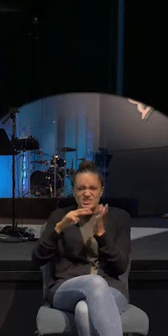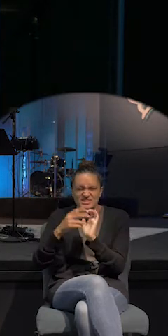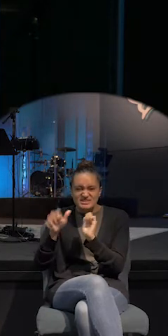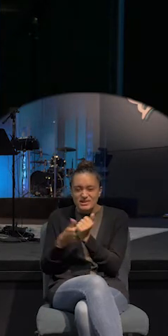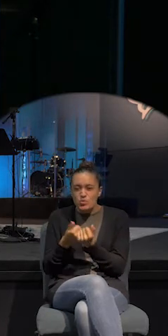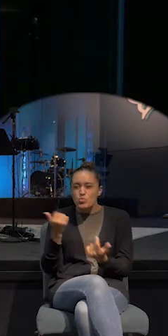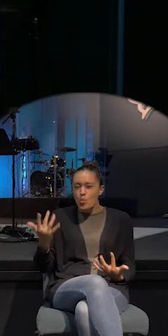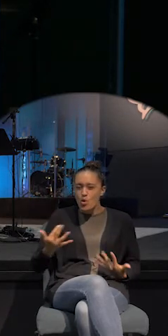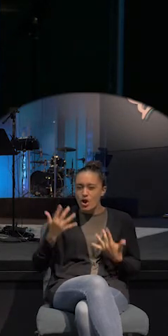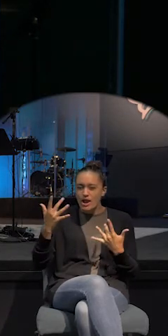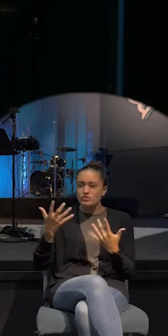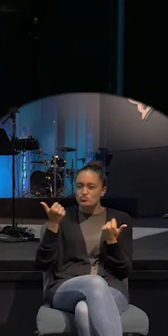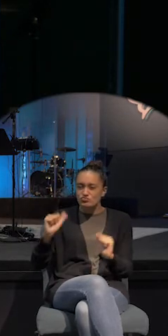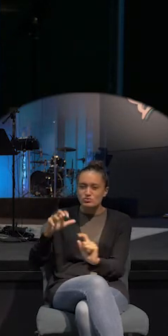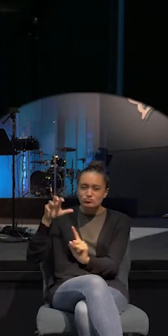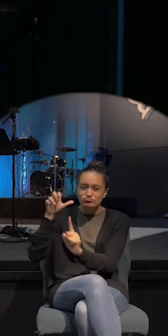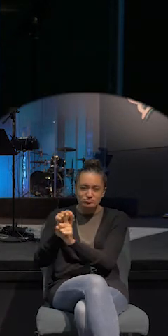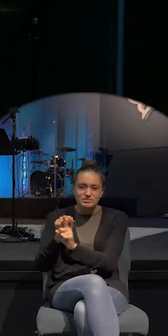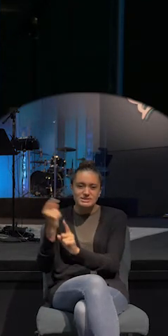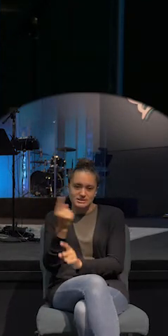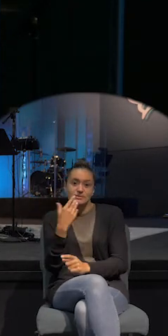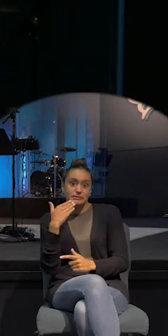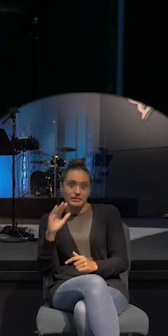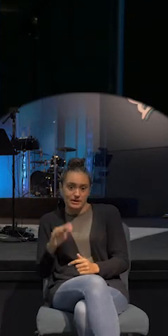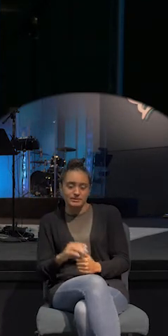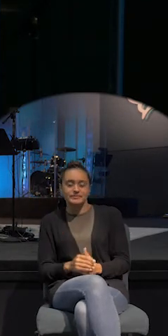They're looking for something bad.